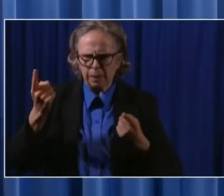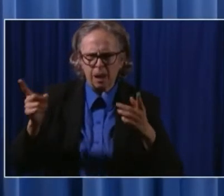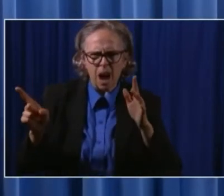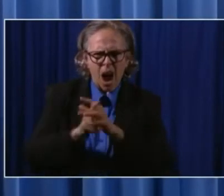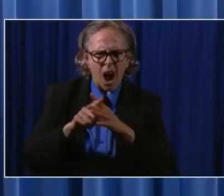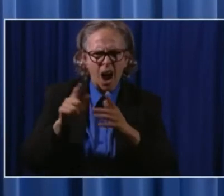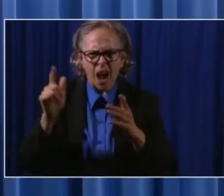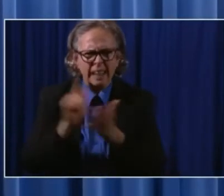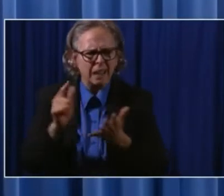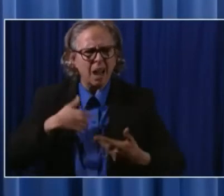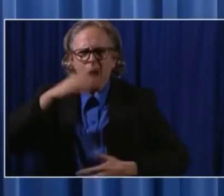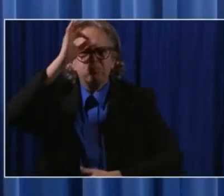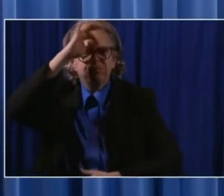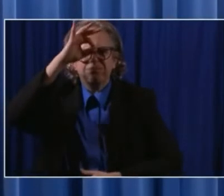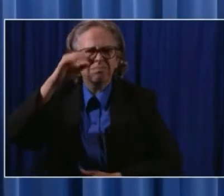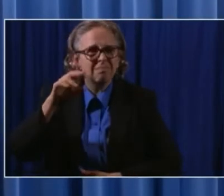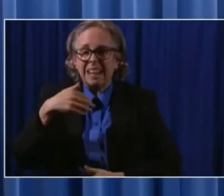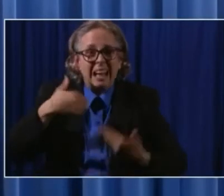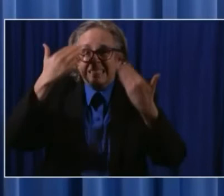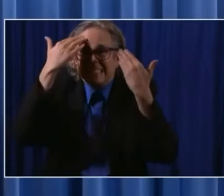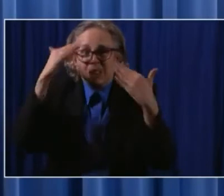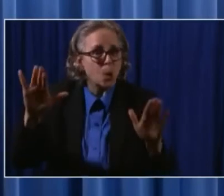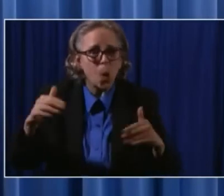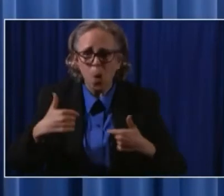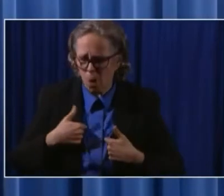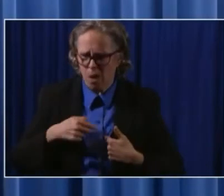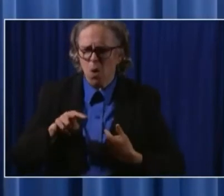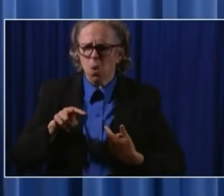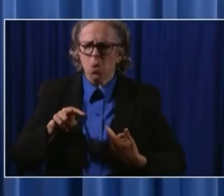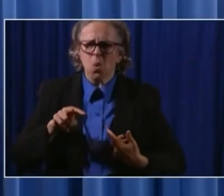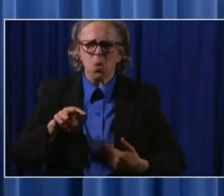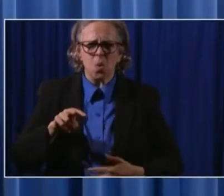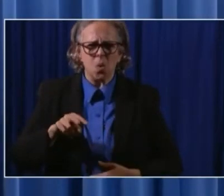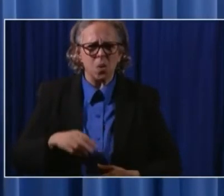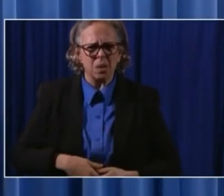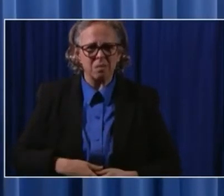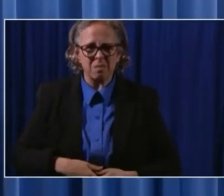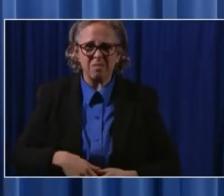illegal going on. Was it clear that a lot of money